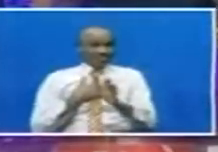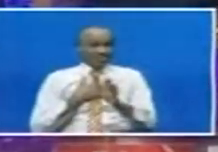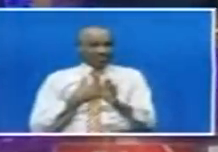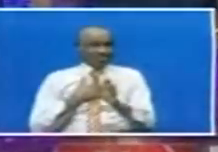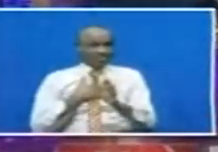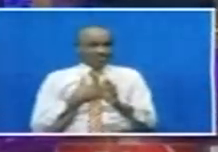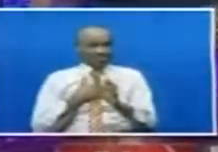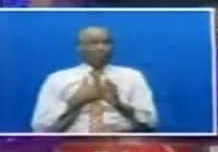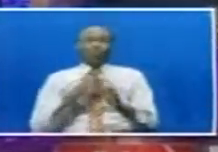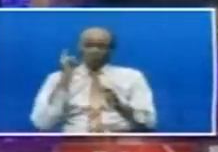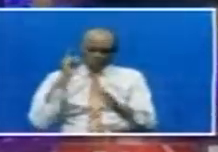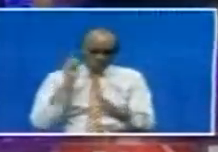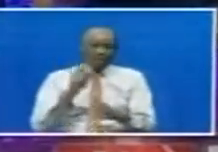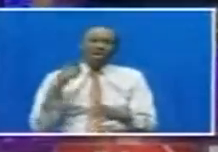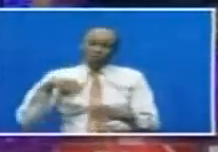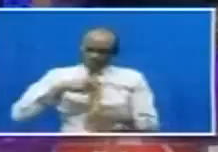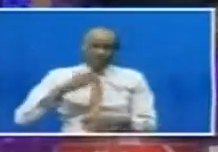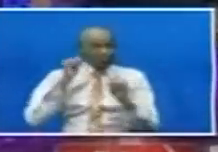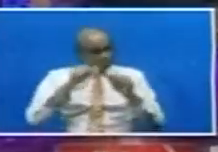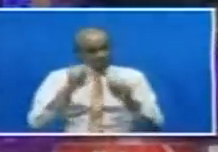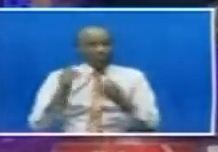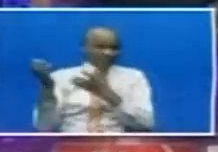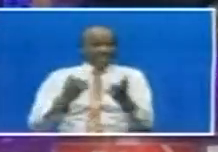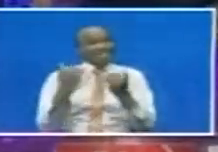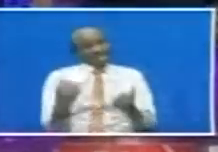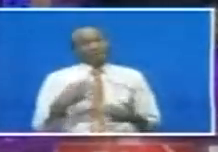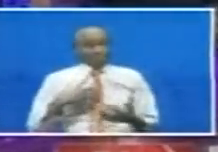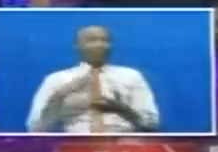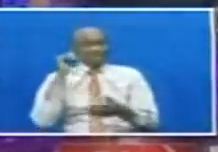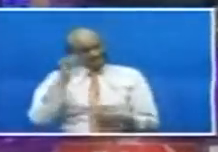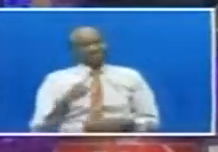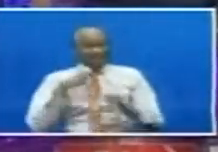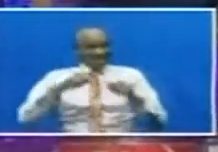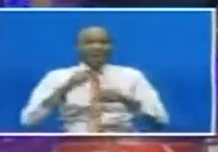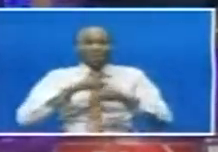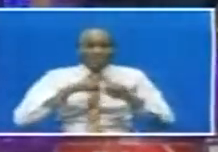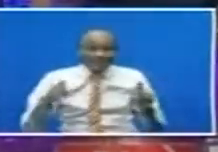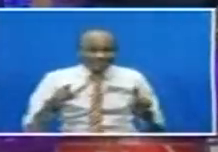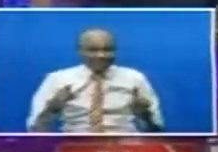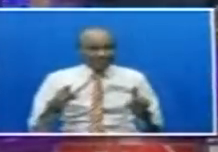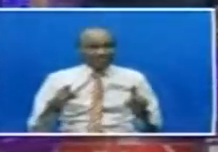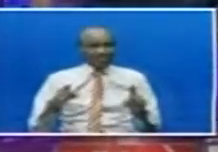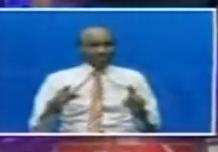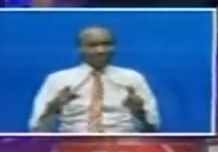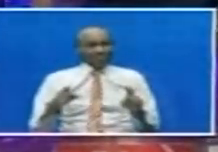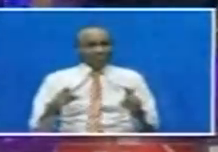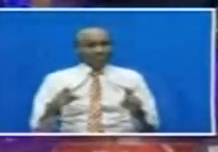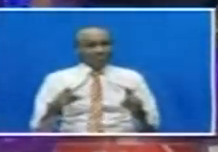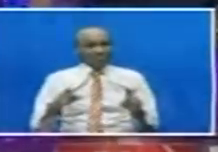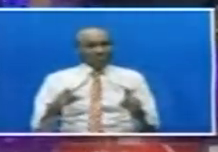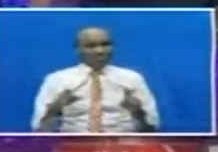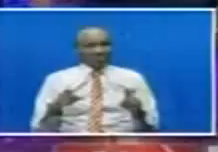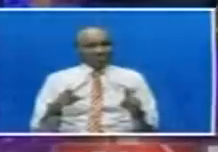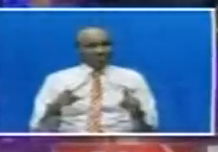We will have to bring in young people. And I totally agree with that. But you must brand the